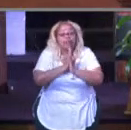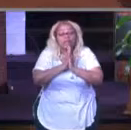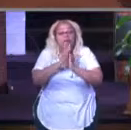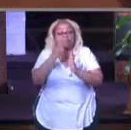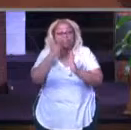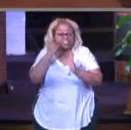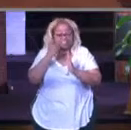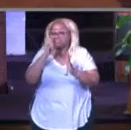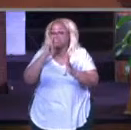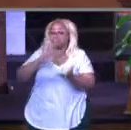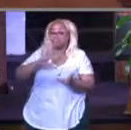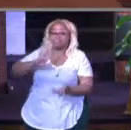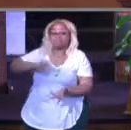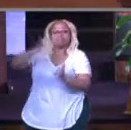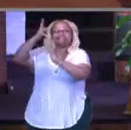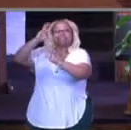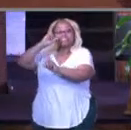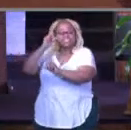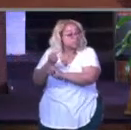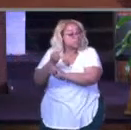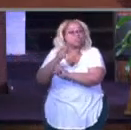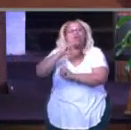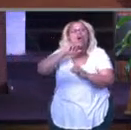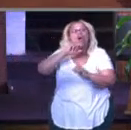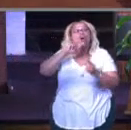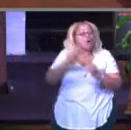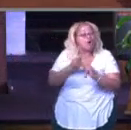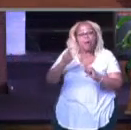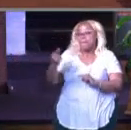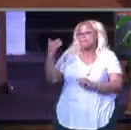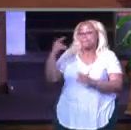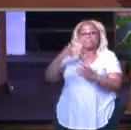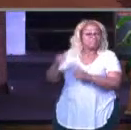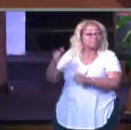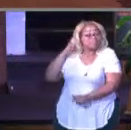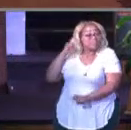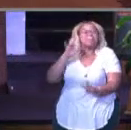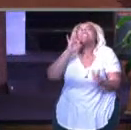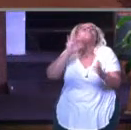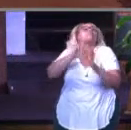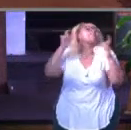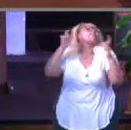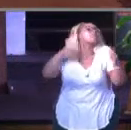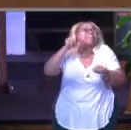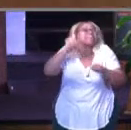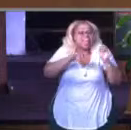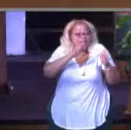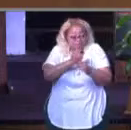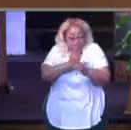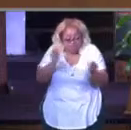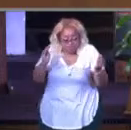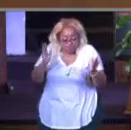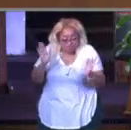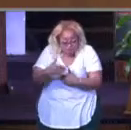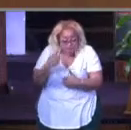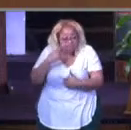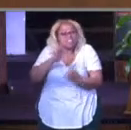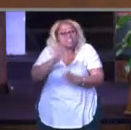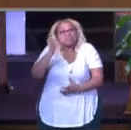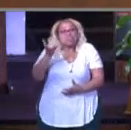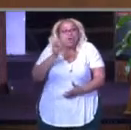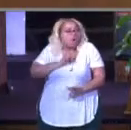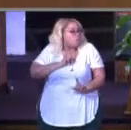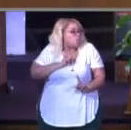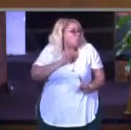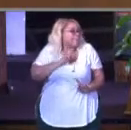Because the fallout from a traumatic event or a hurtful past can be so great that we may not be able to make room for the Spirit on our